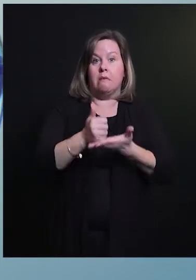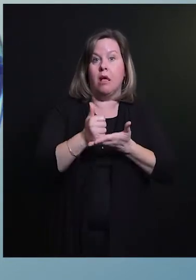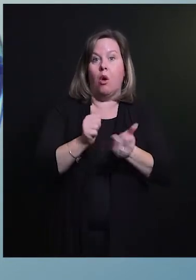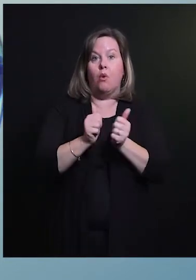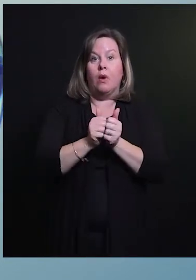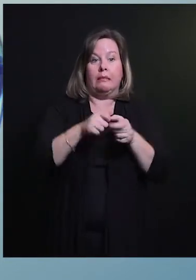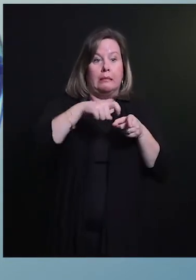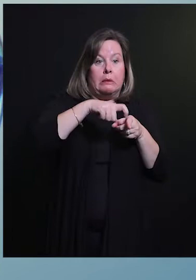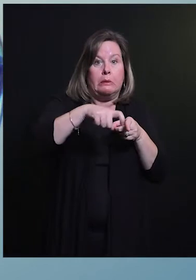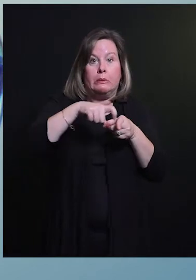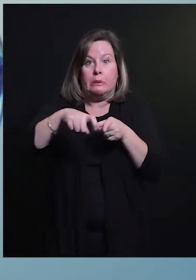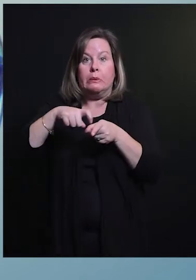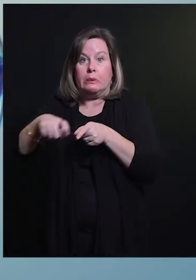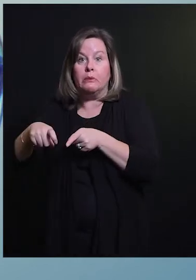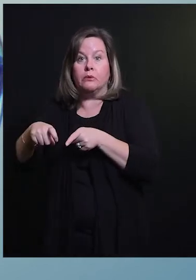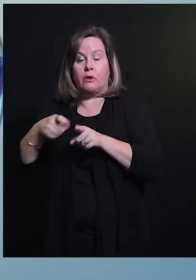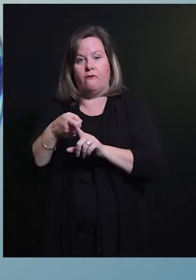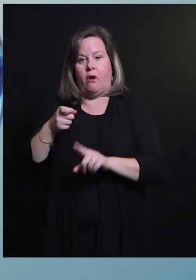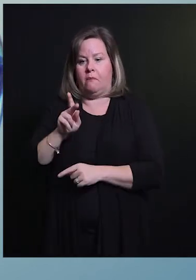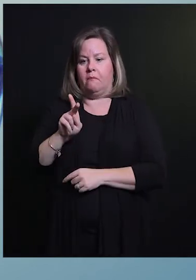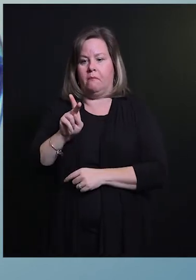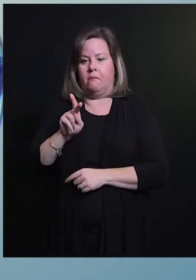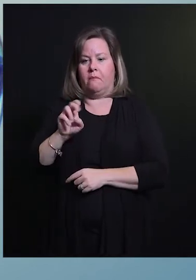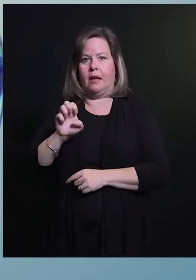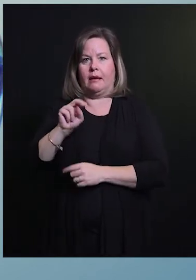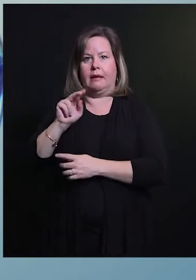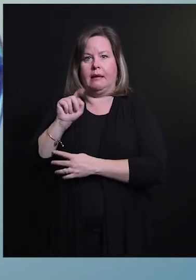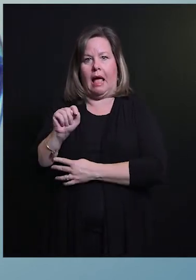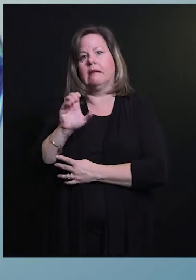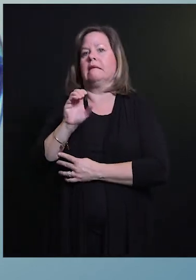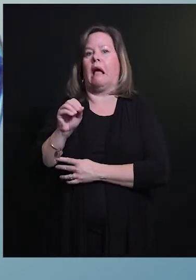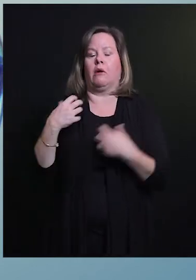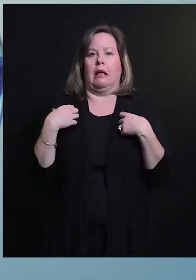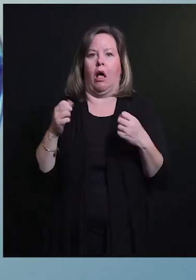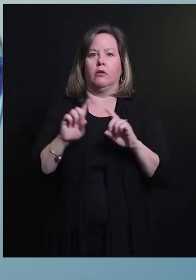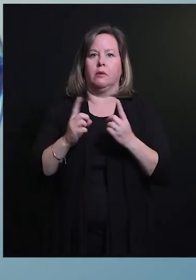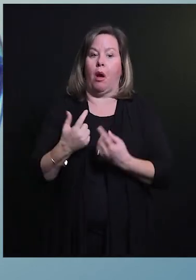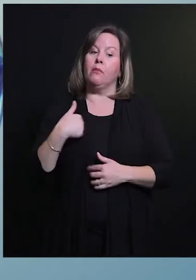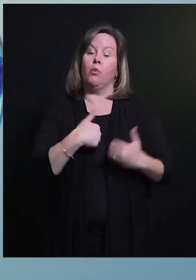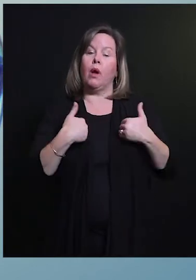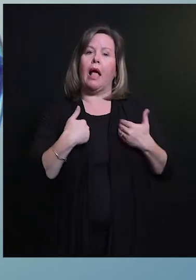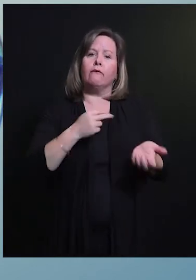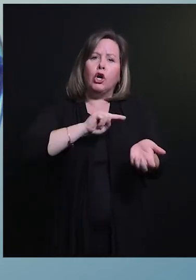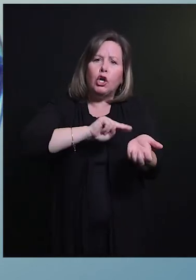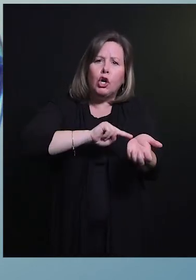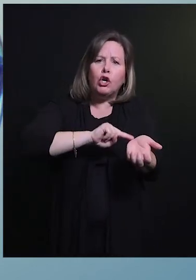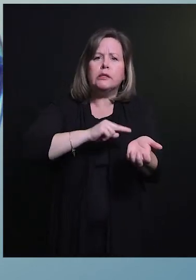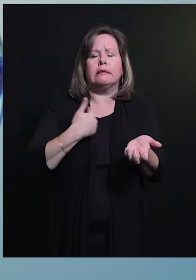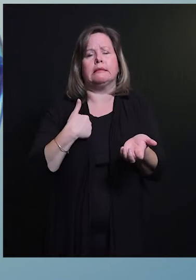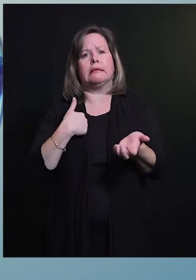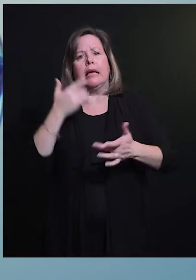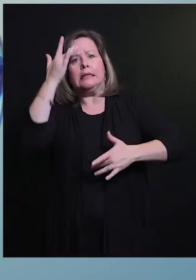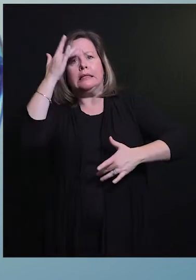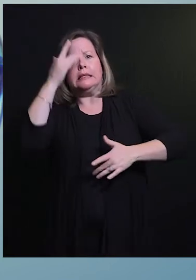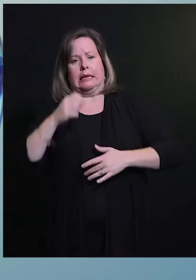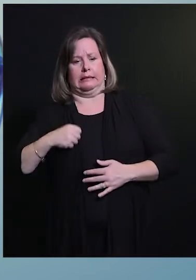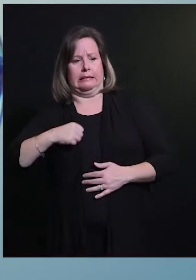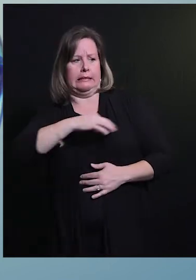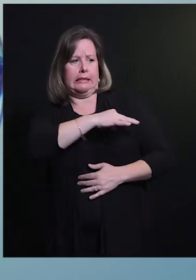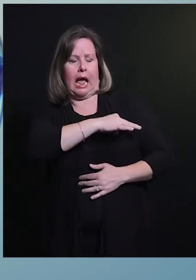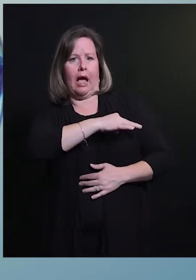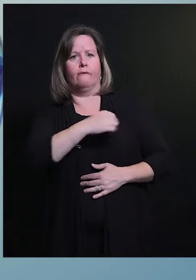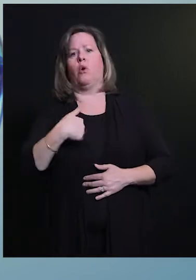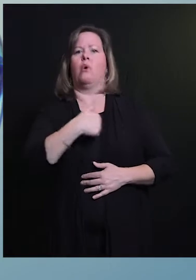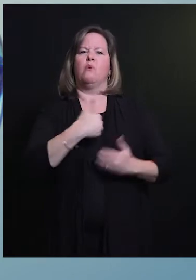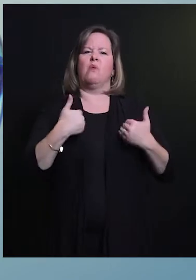this in the Kent County Health Department. So typically we have communicable disease staff or nurses do this, staff about